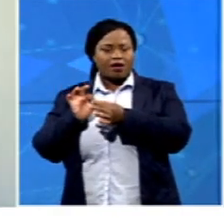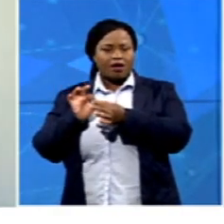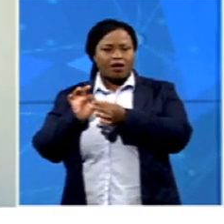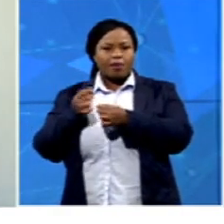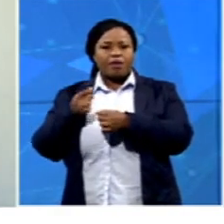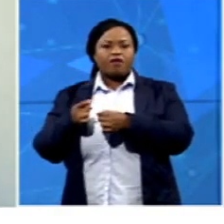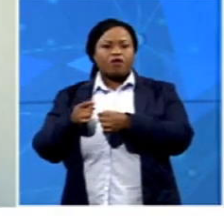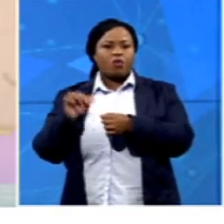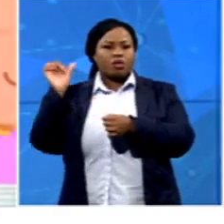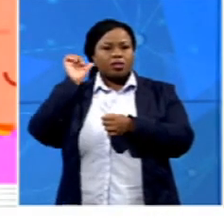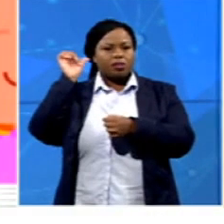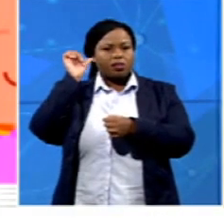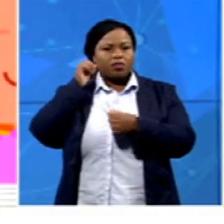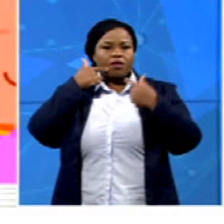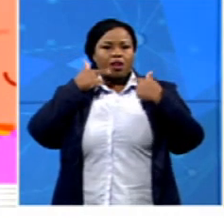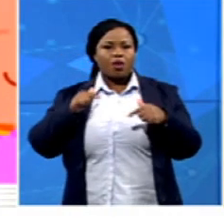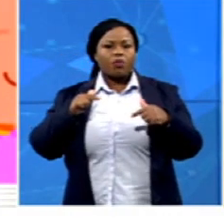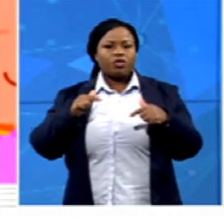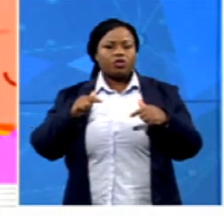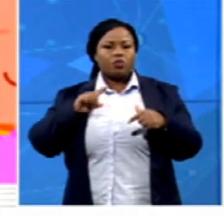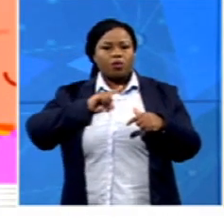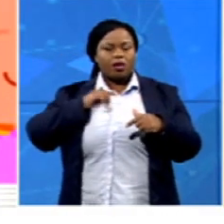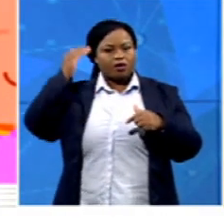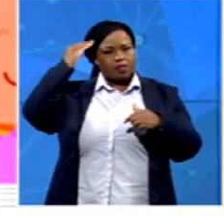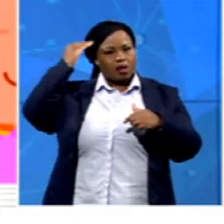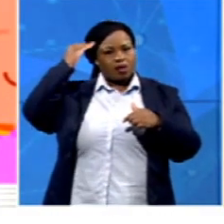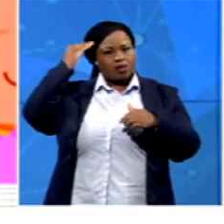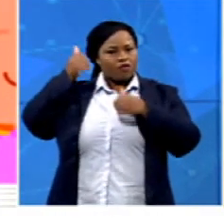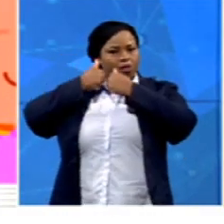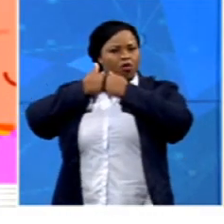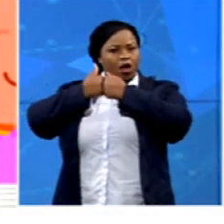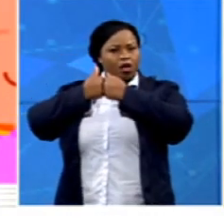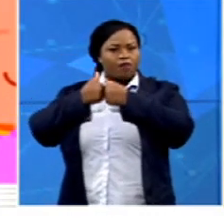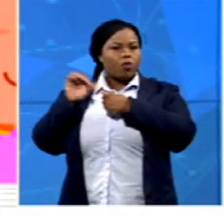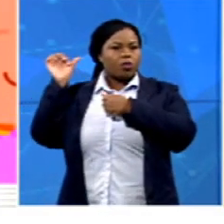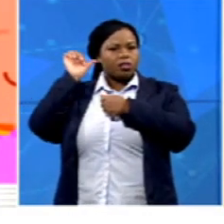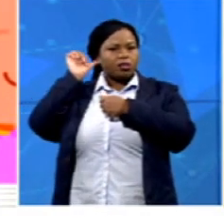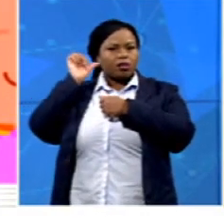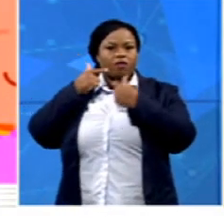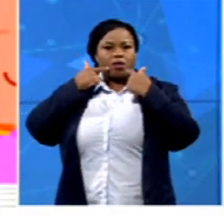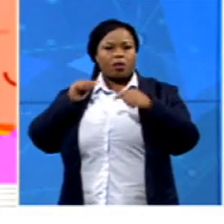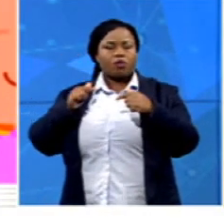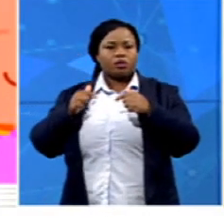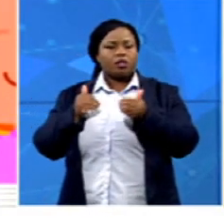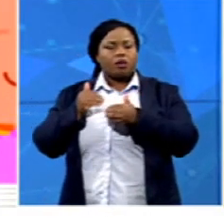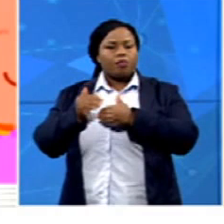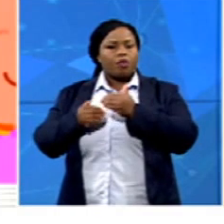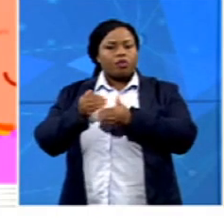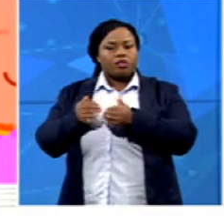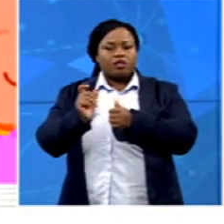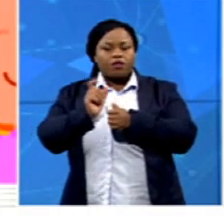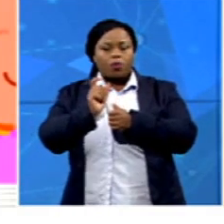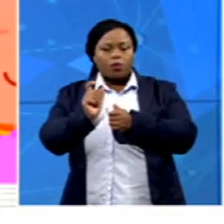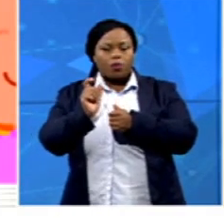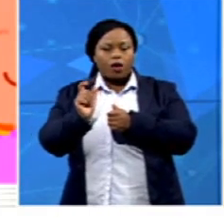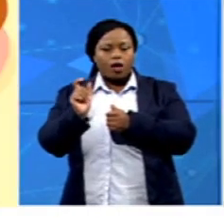the sound of the language. It's the part of the brain that does the sounding of language. So that processes words and puts them on